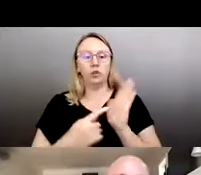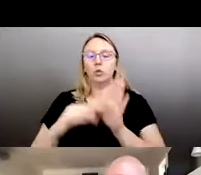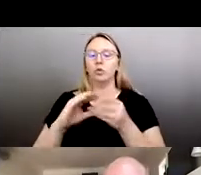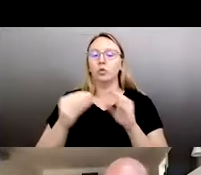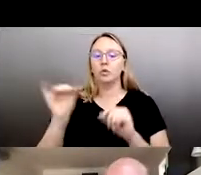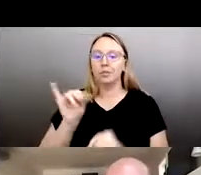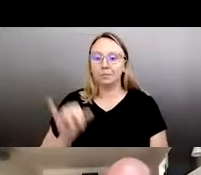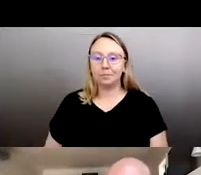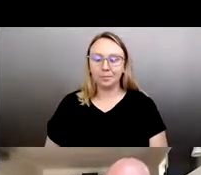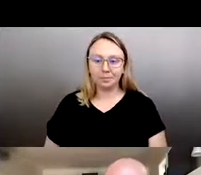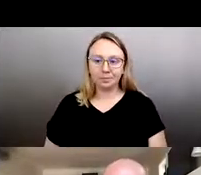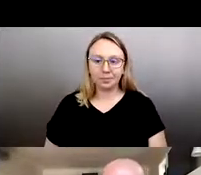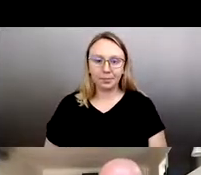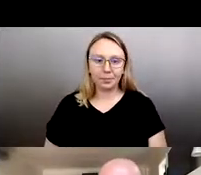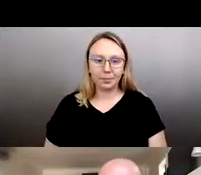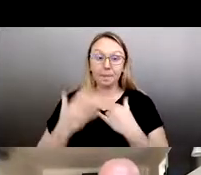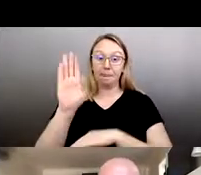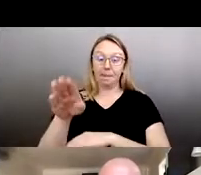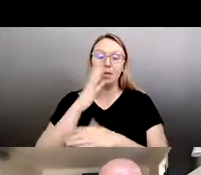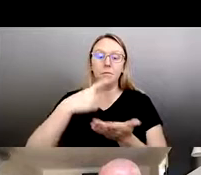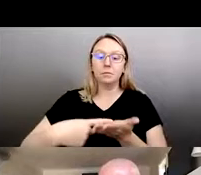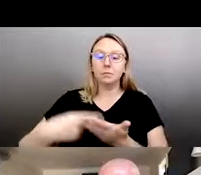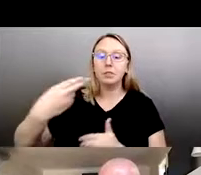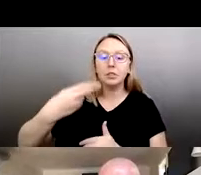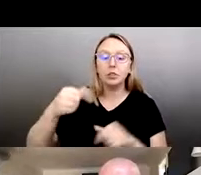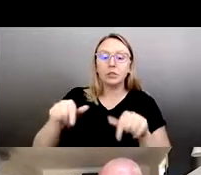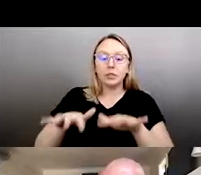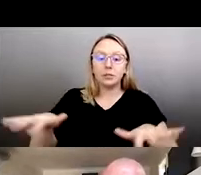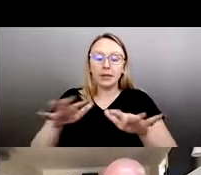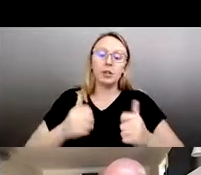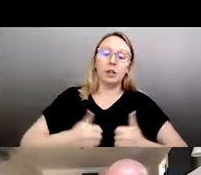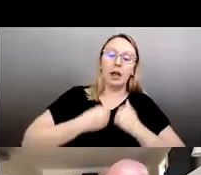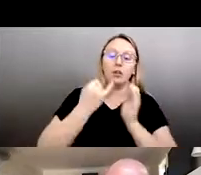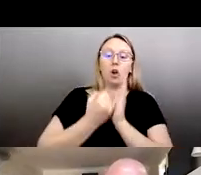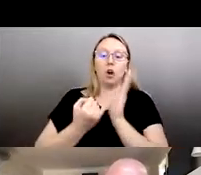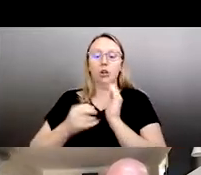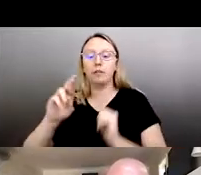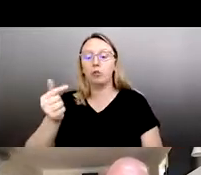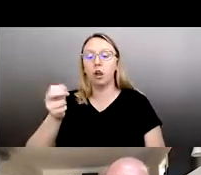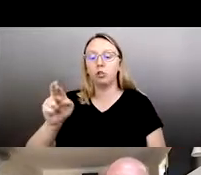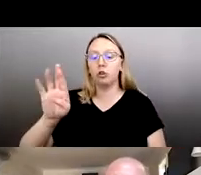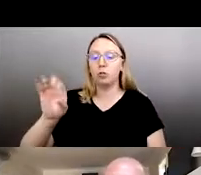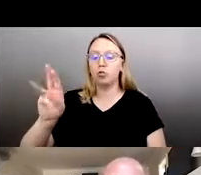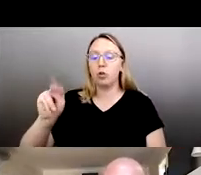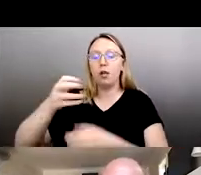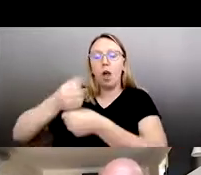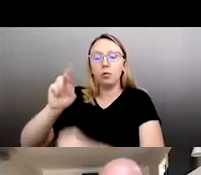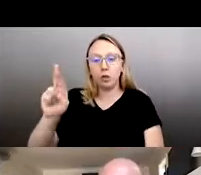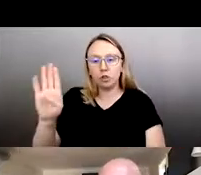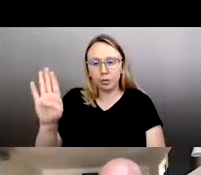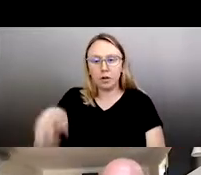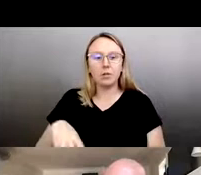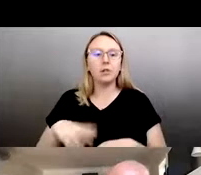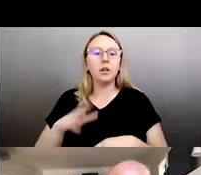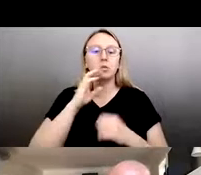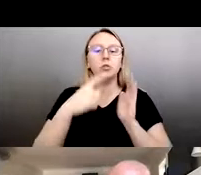So this evening, I will be talking about the history of our space, the life and art of Roger Brown, and some of the countless narratives that come from our incredible collection of art